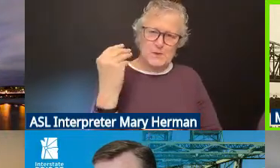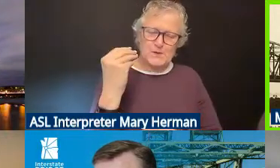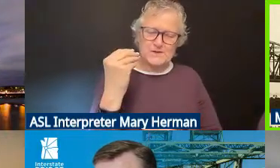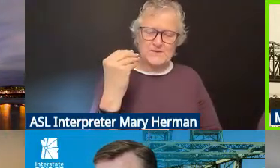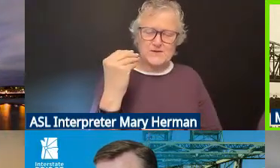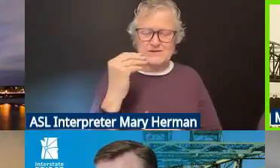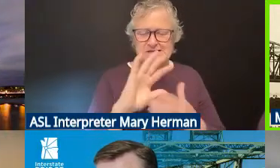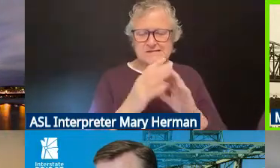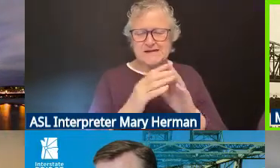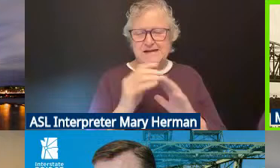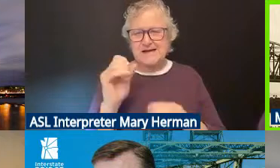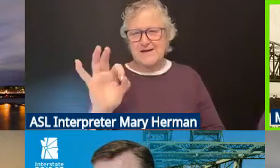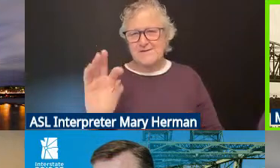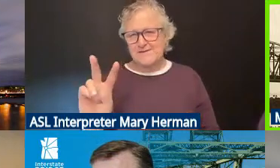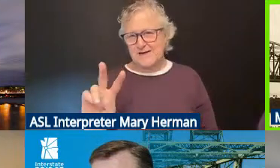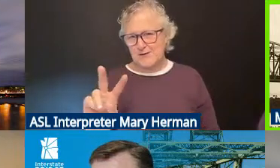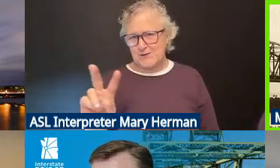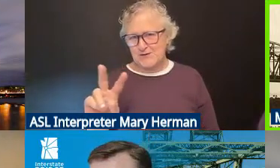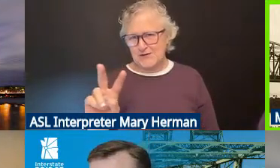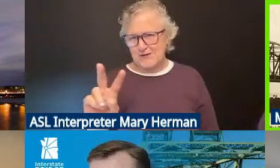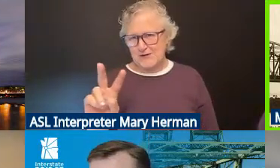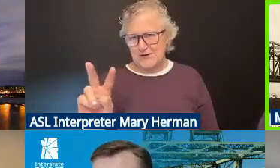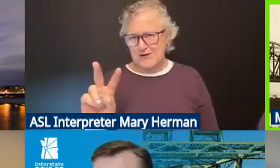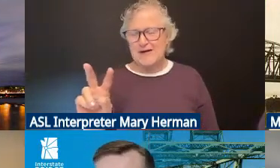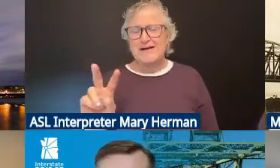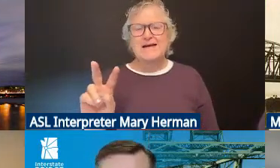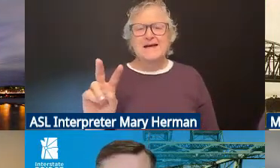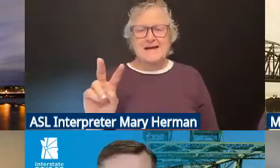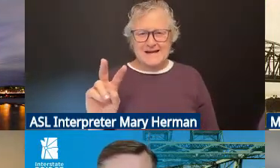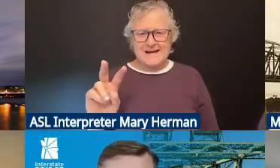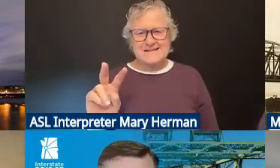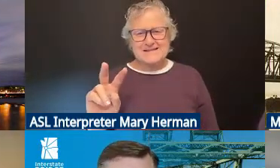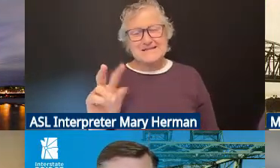see all the Southerners here.